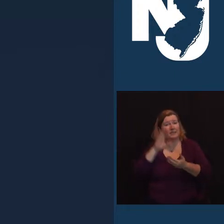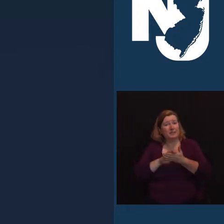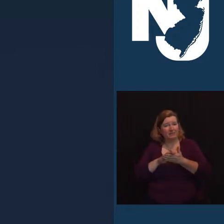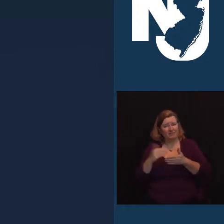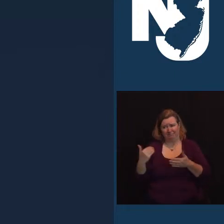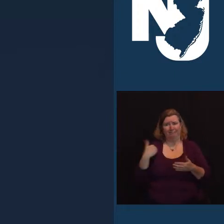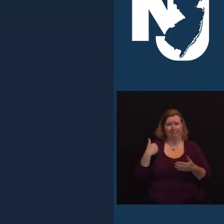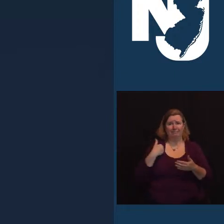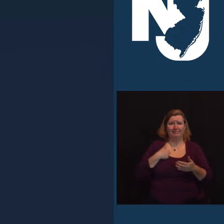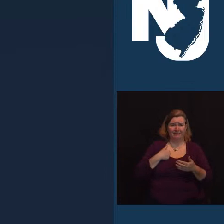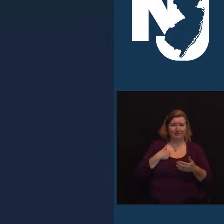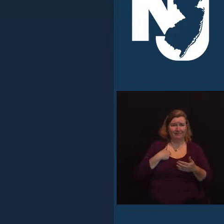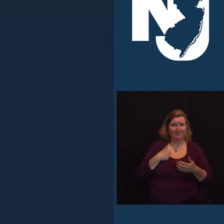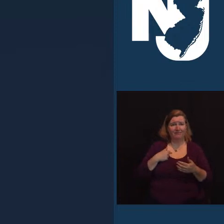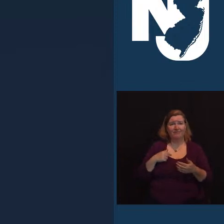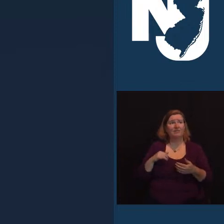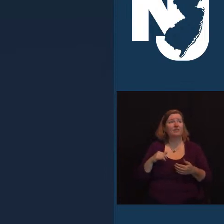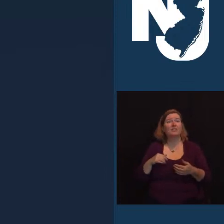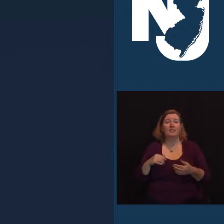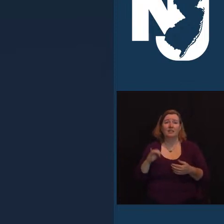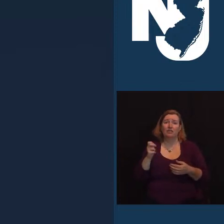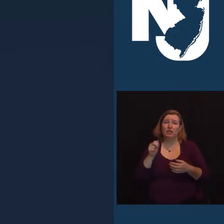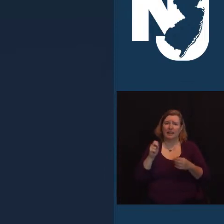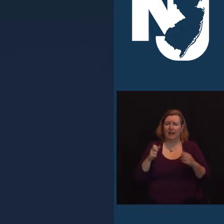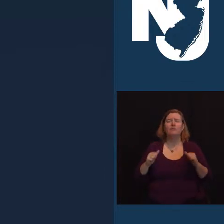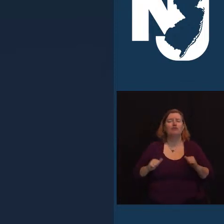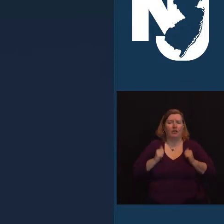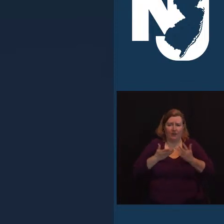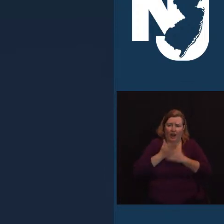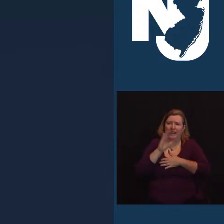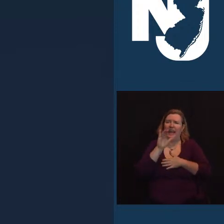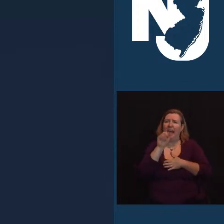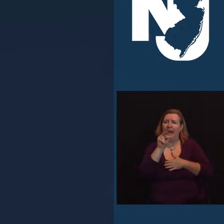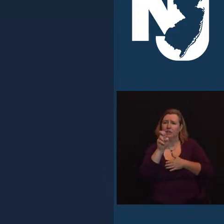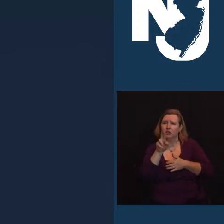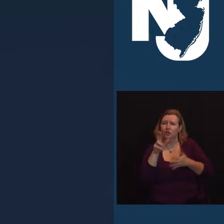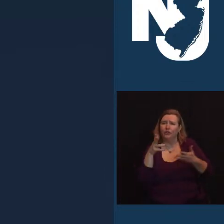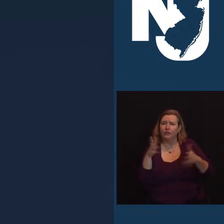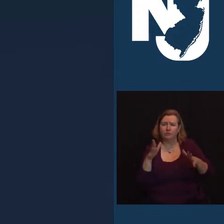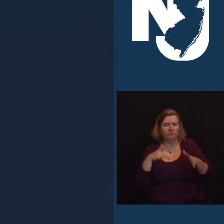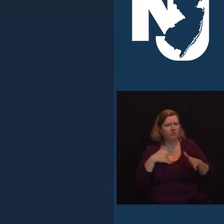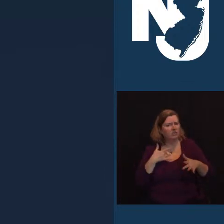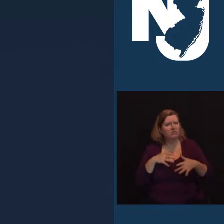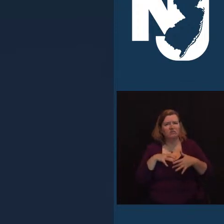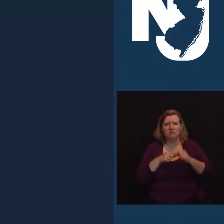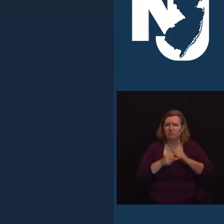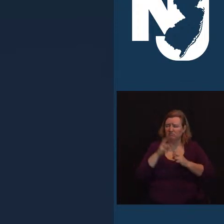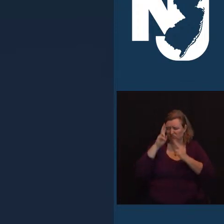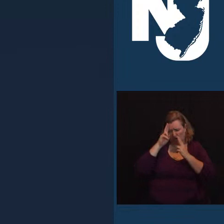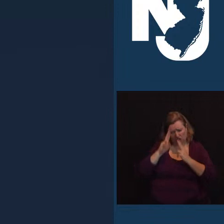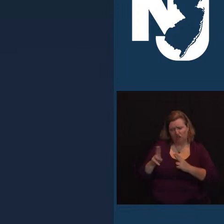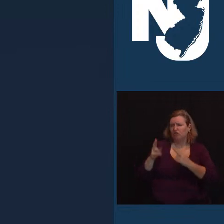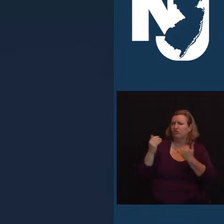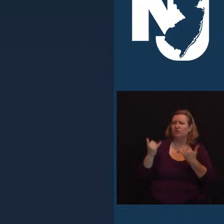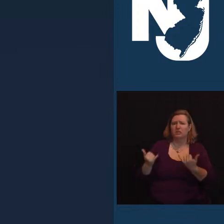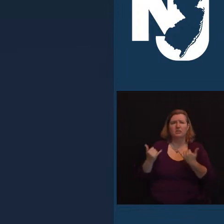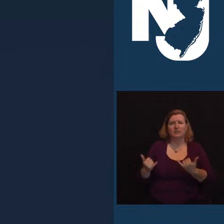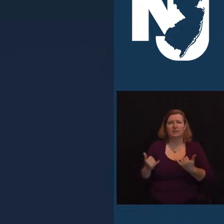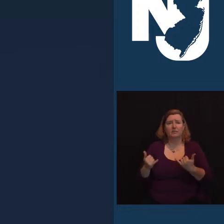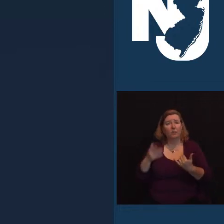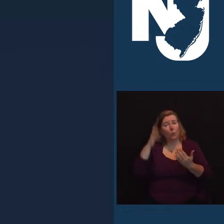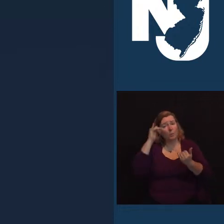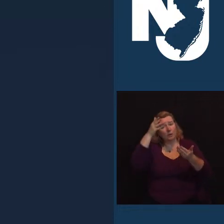cancer survivor. We are heartbroken, literally, to have to honor her memory today, but we hope that God